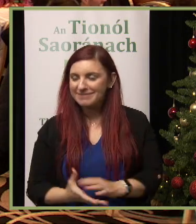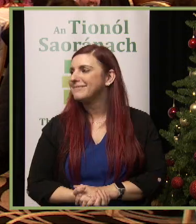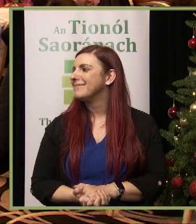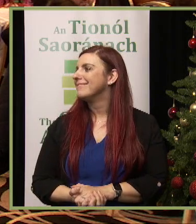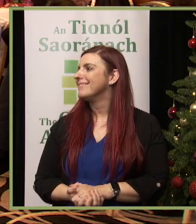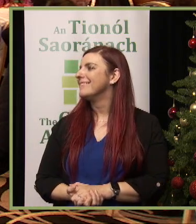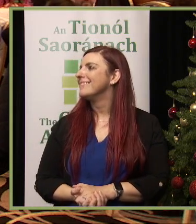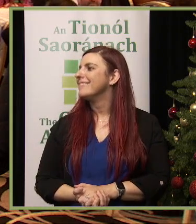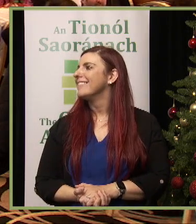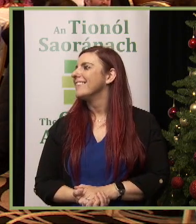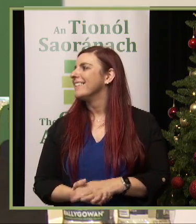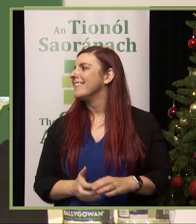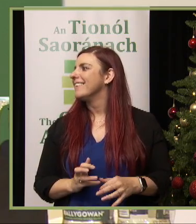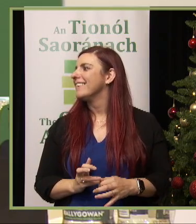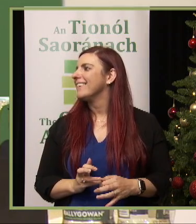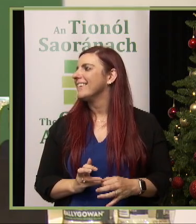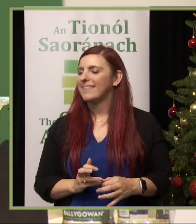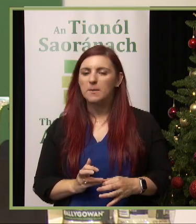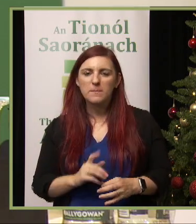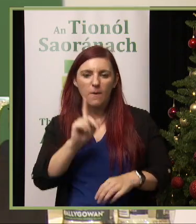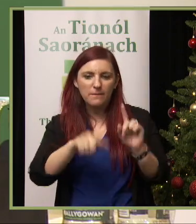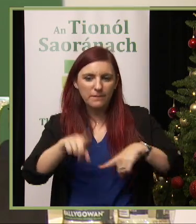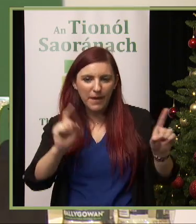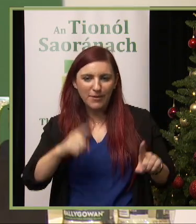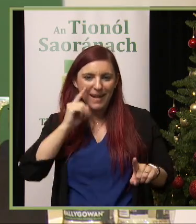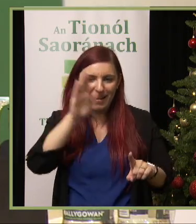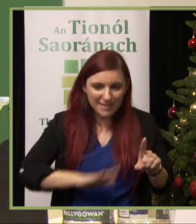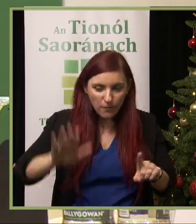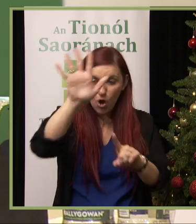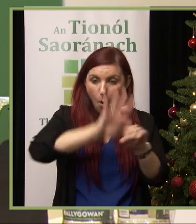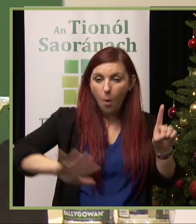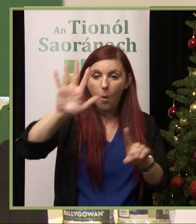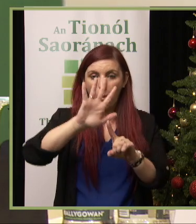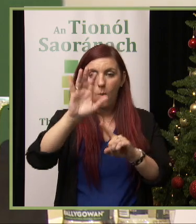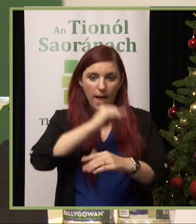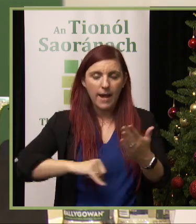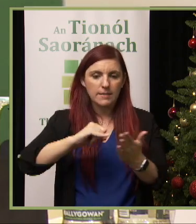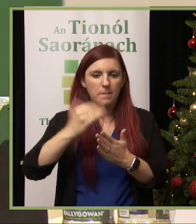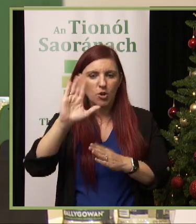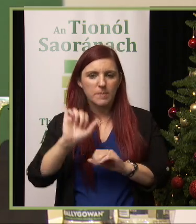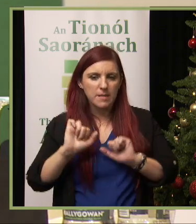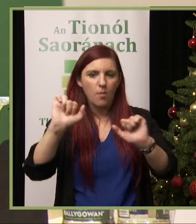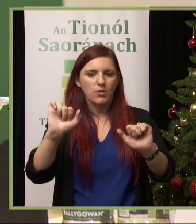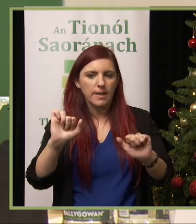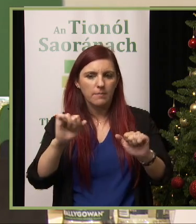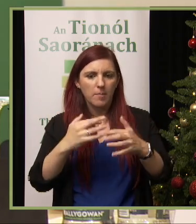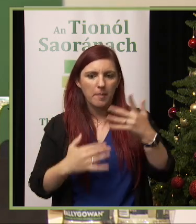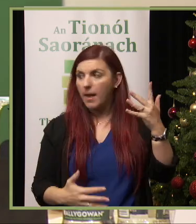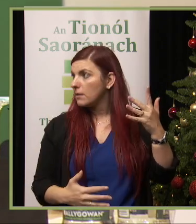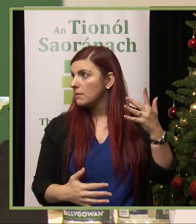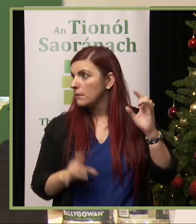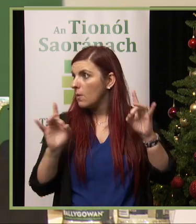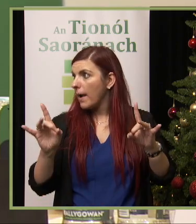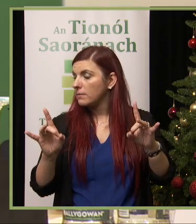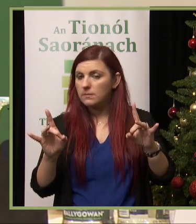So, Ireland's varied landscapes across the island must be supported in appropriate blah, blah, blah, blah, blah.